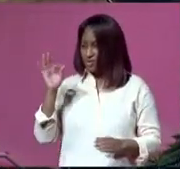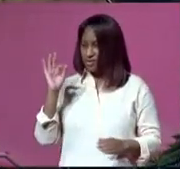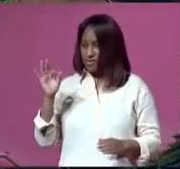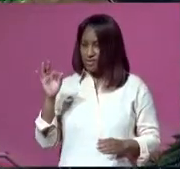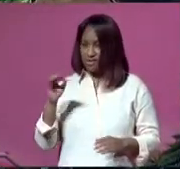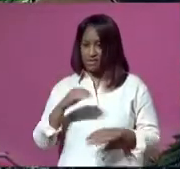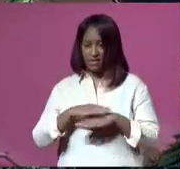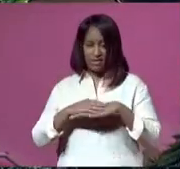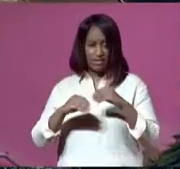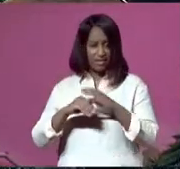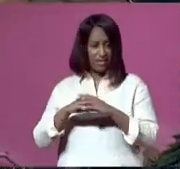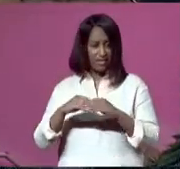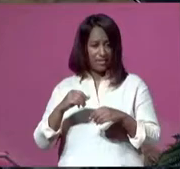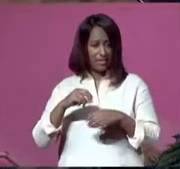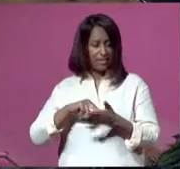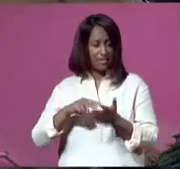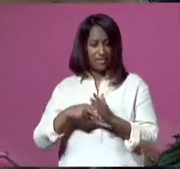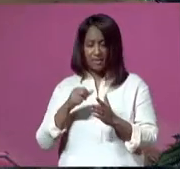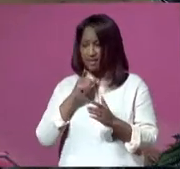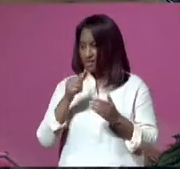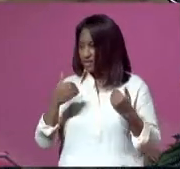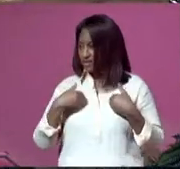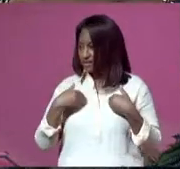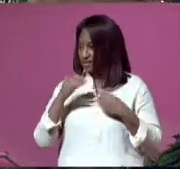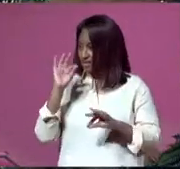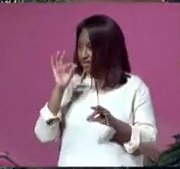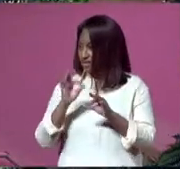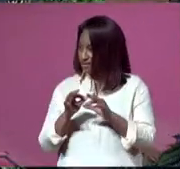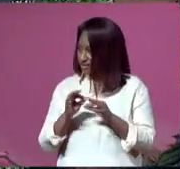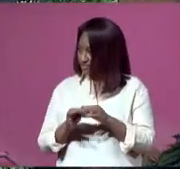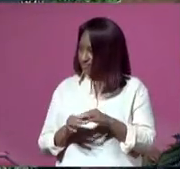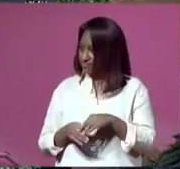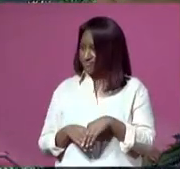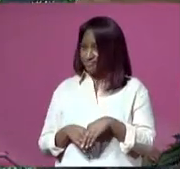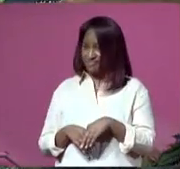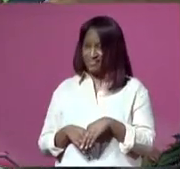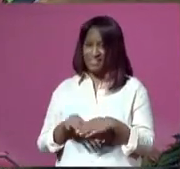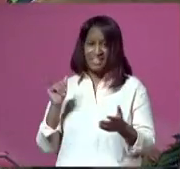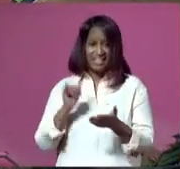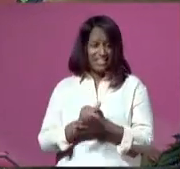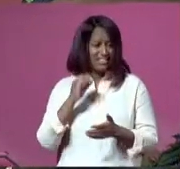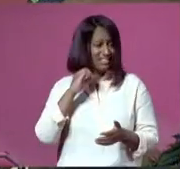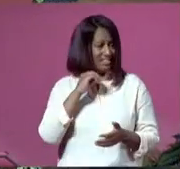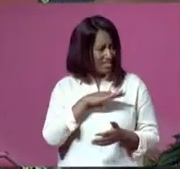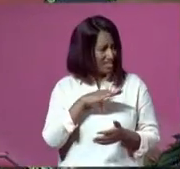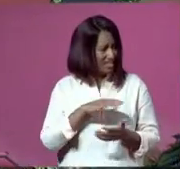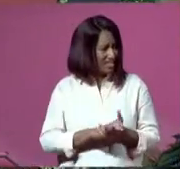have faith. The devil is a liar. The devil is a liar.